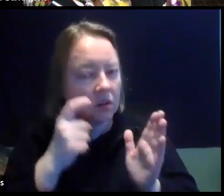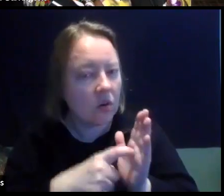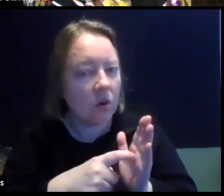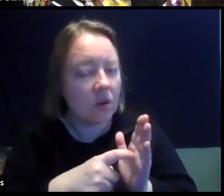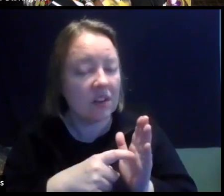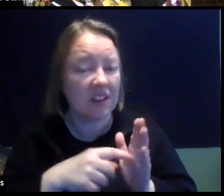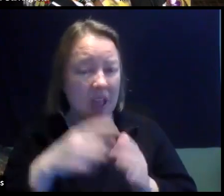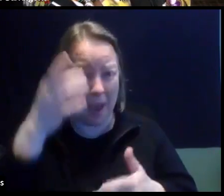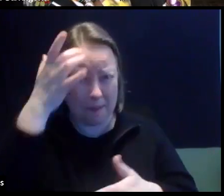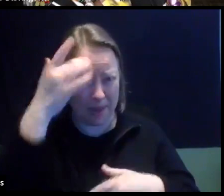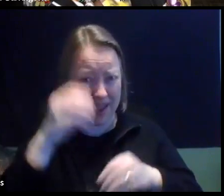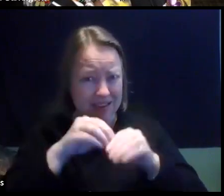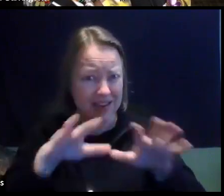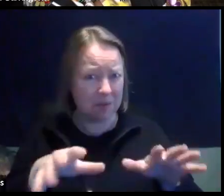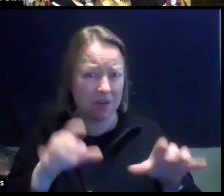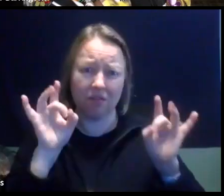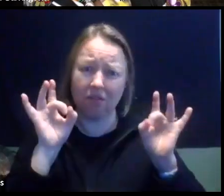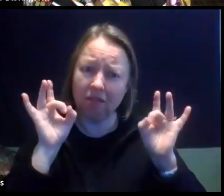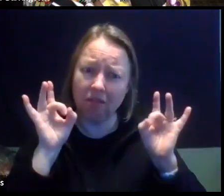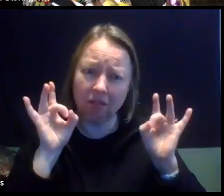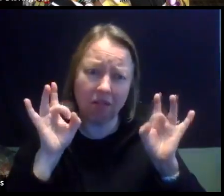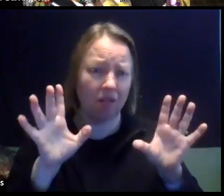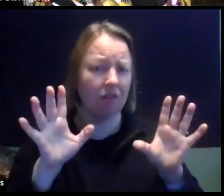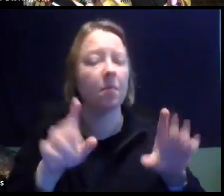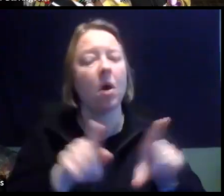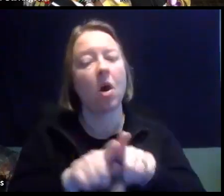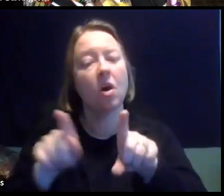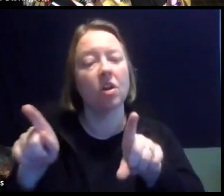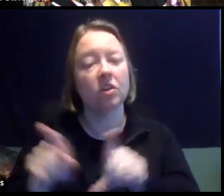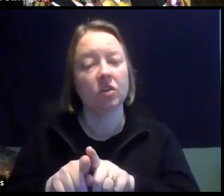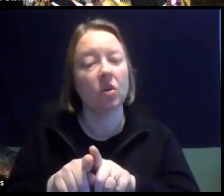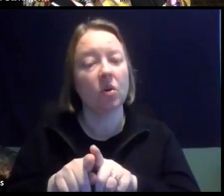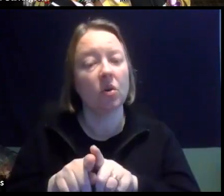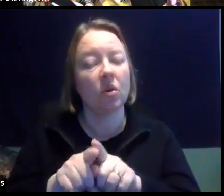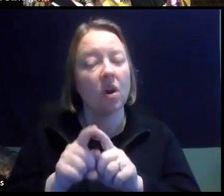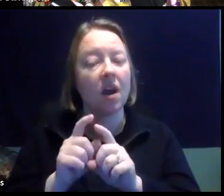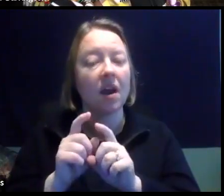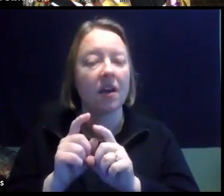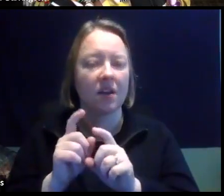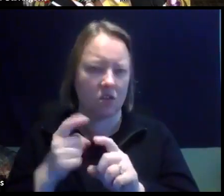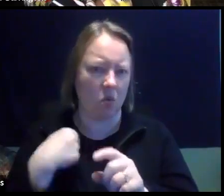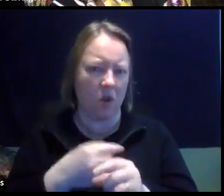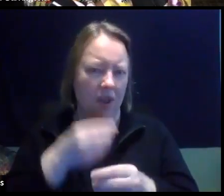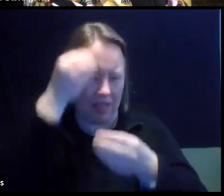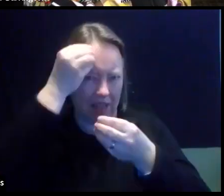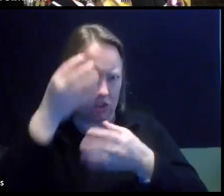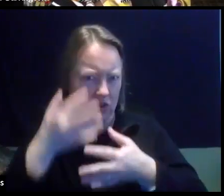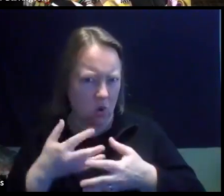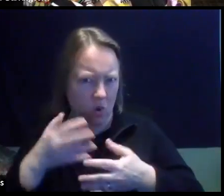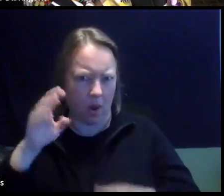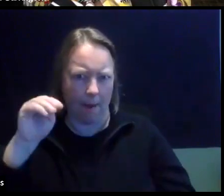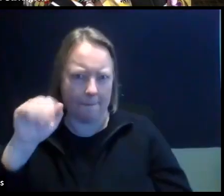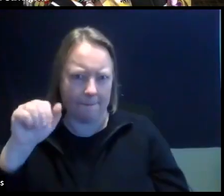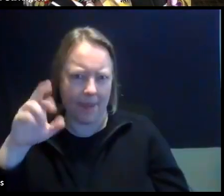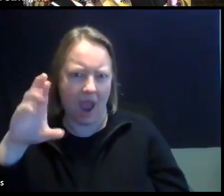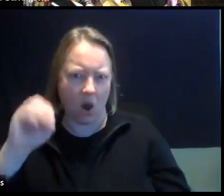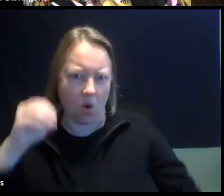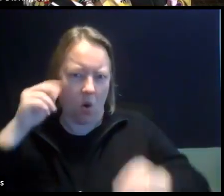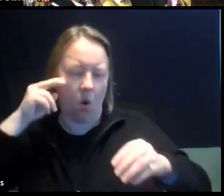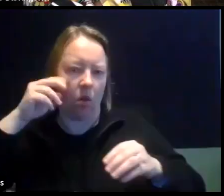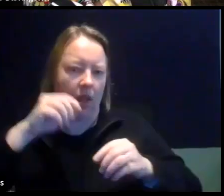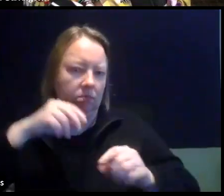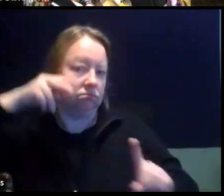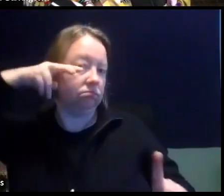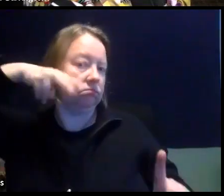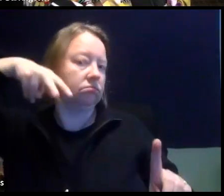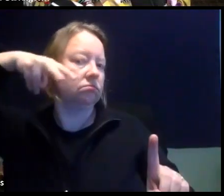was devastating, but it was also a gift of macro awareness. It elucidated